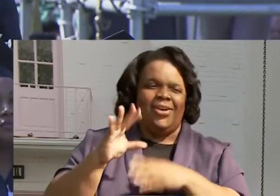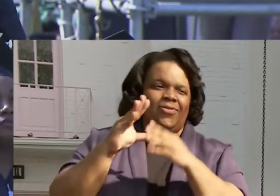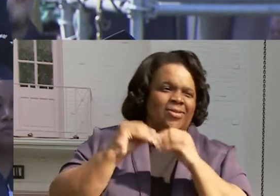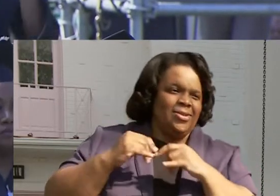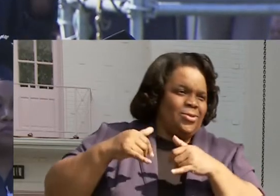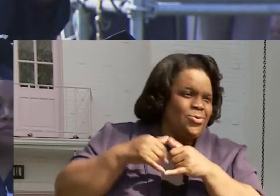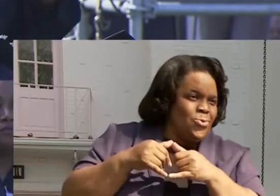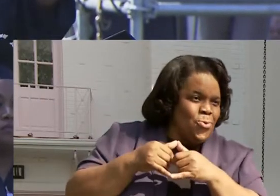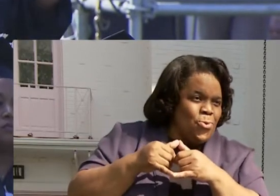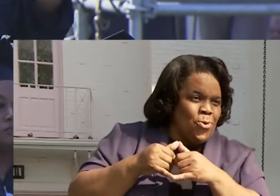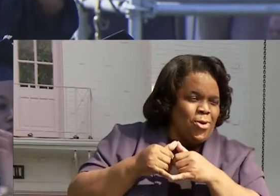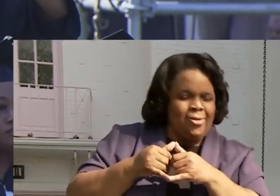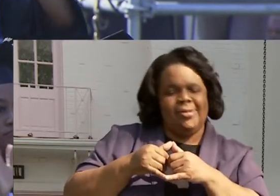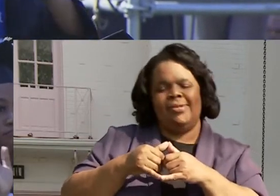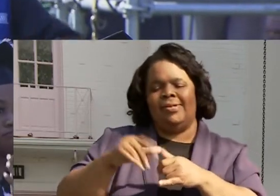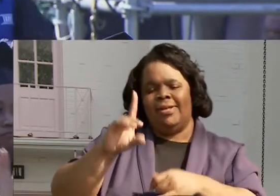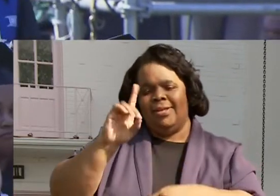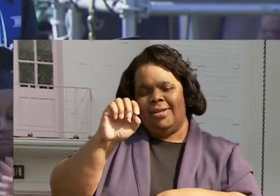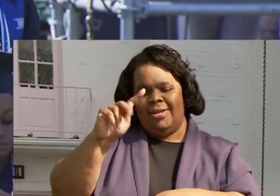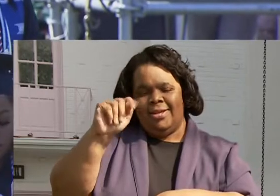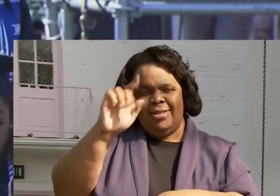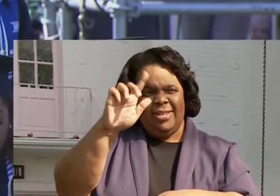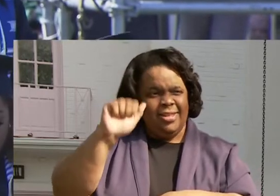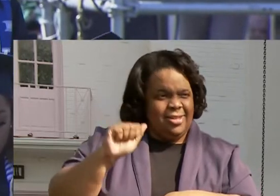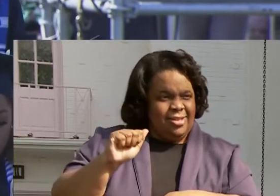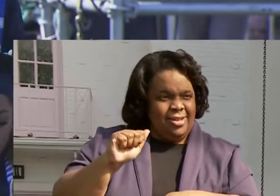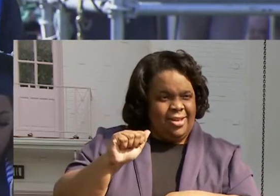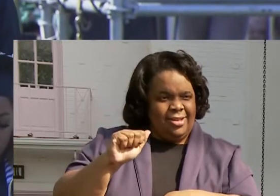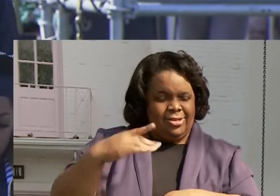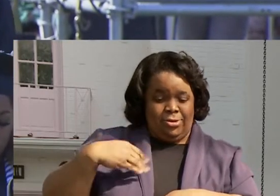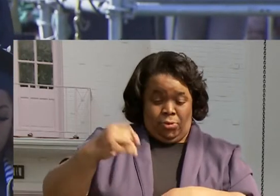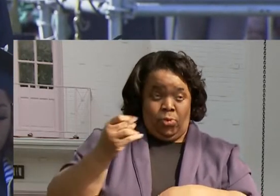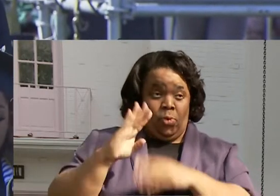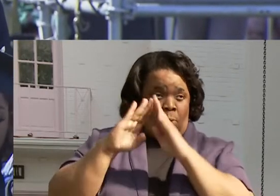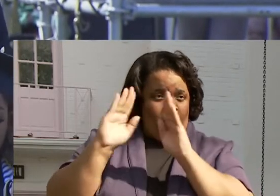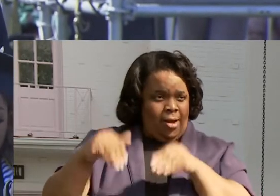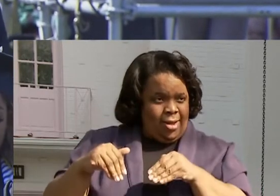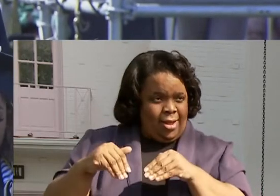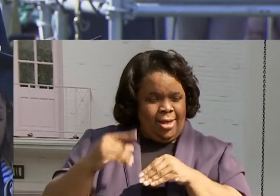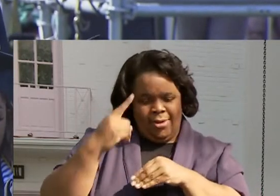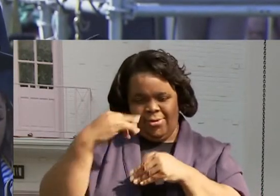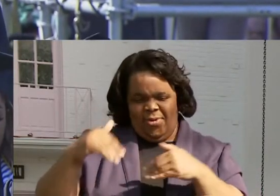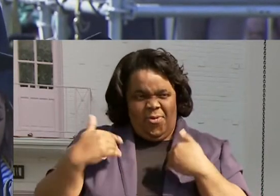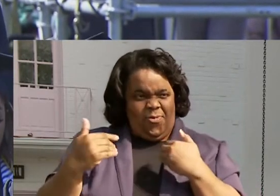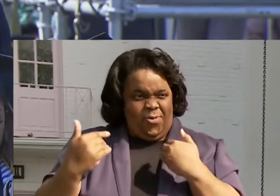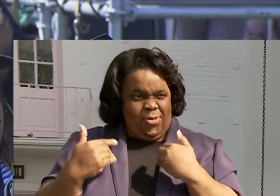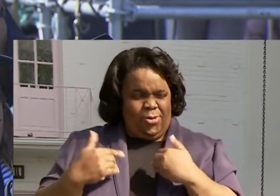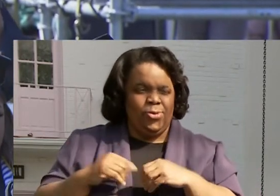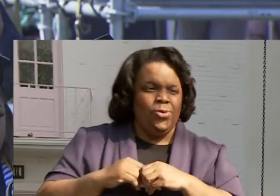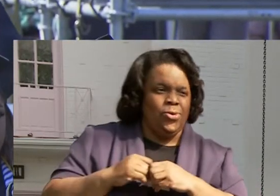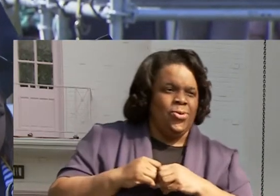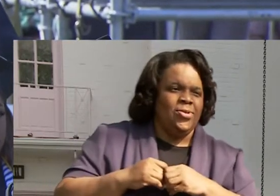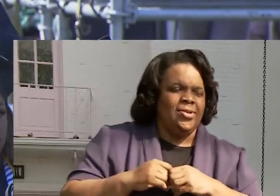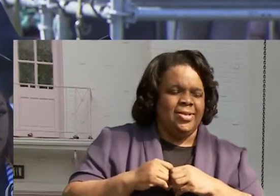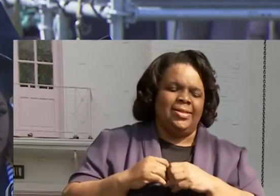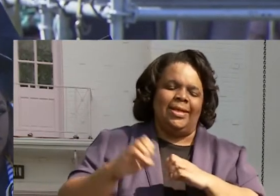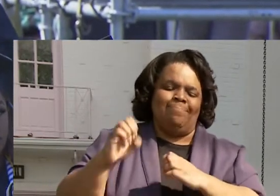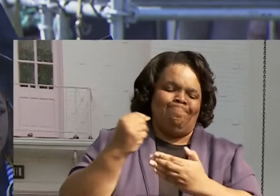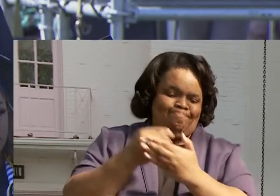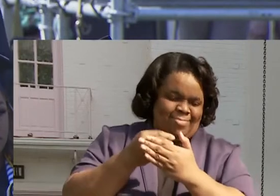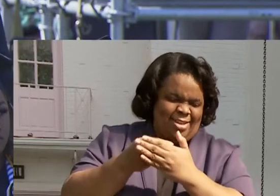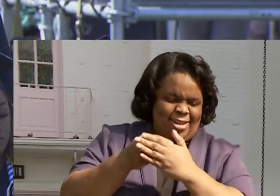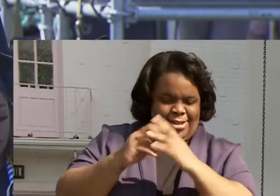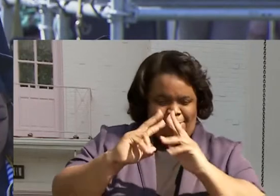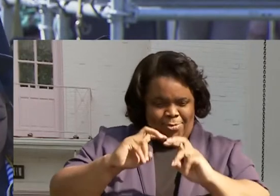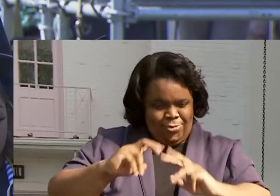Leadership Delta, White House Initiative for HBCU Scholar, Sadie T.M. Alexander, Economics Research Scholar.